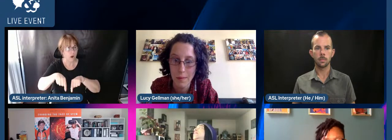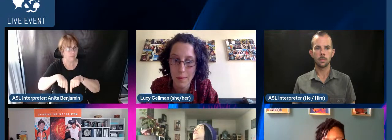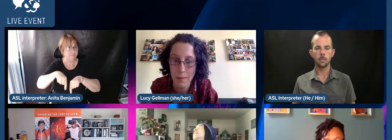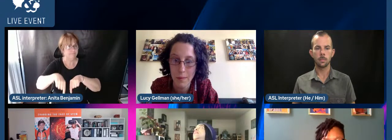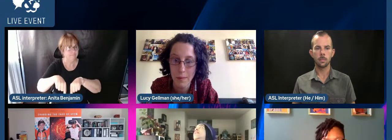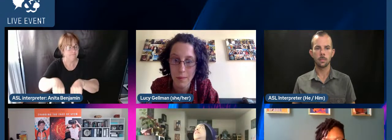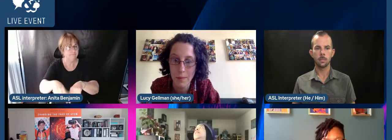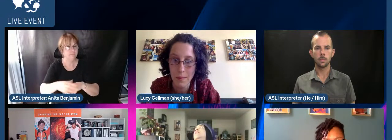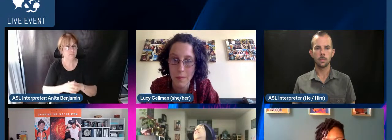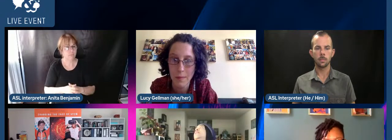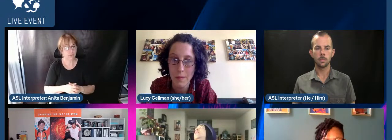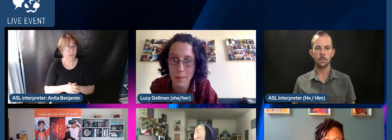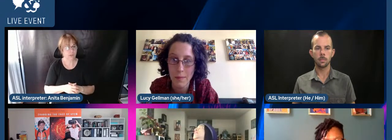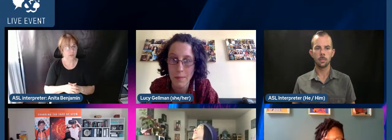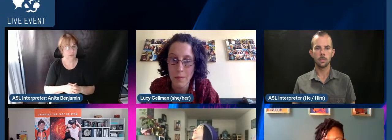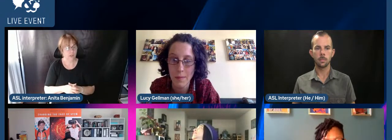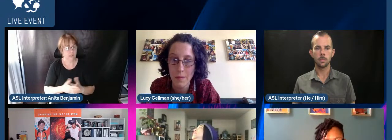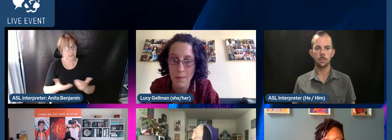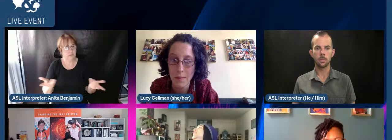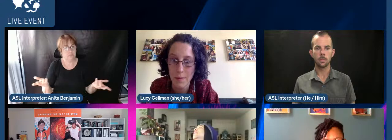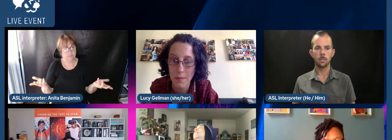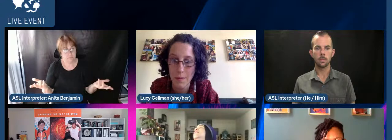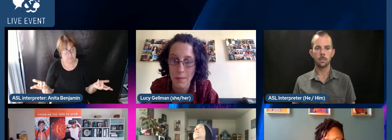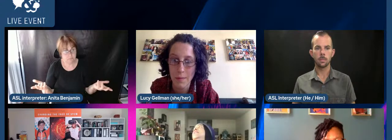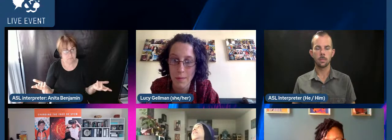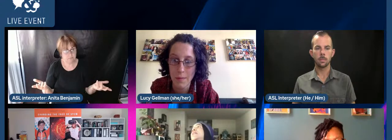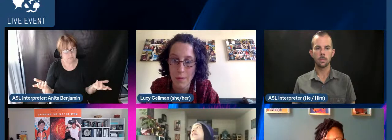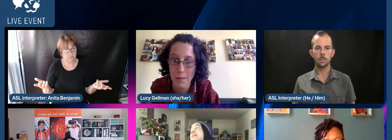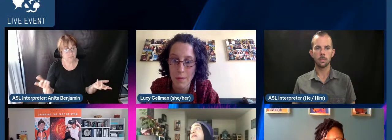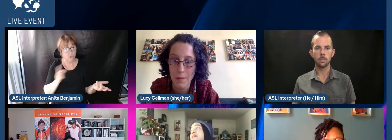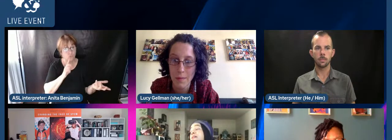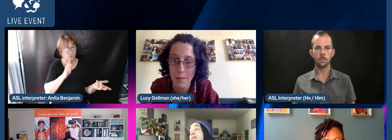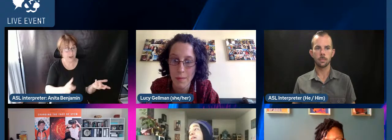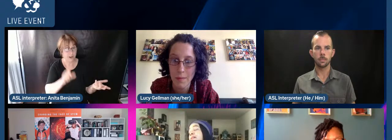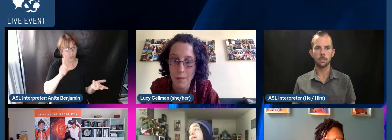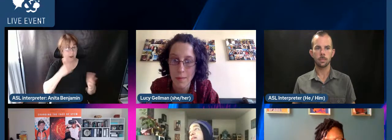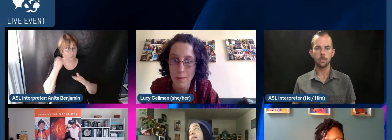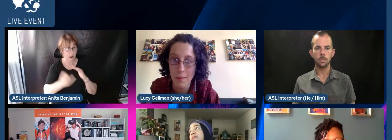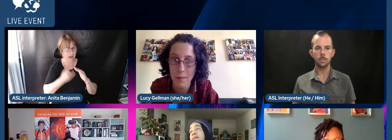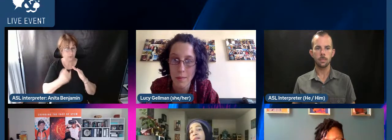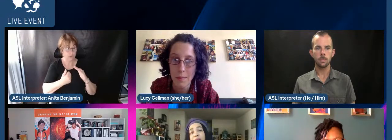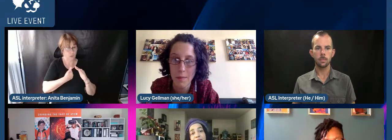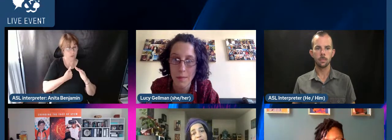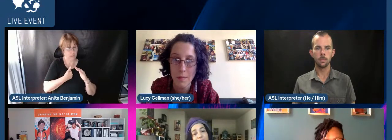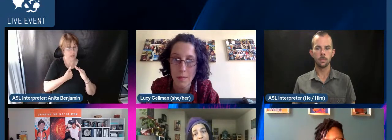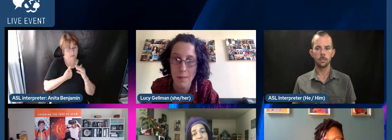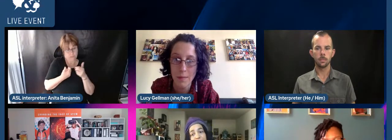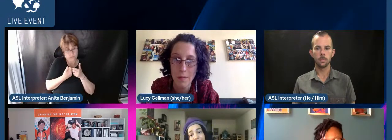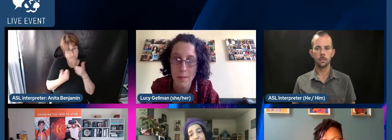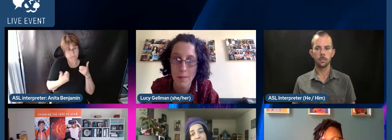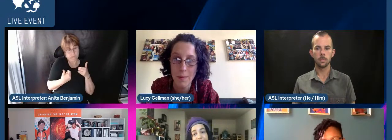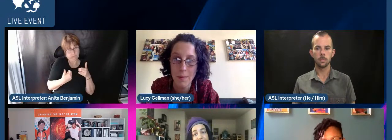I don't think that we need to insulate ourselves. We need to